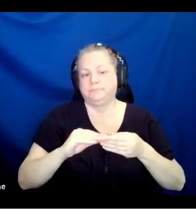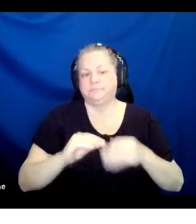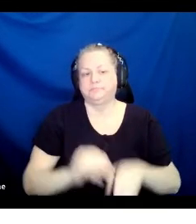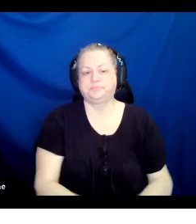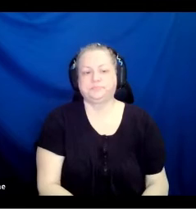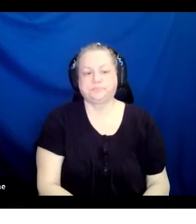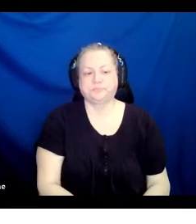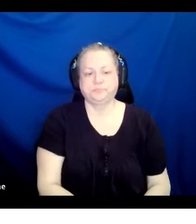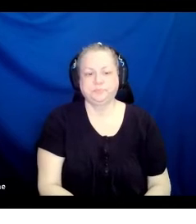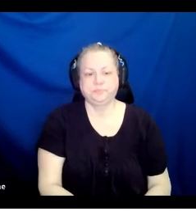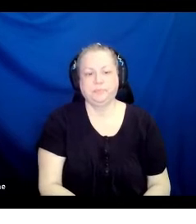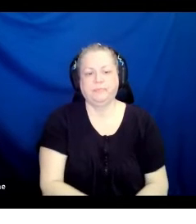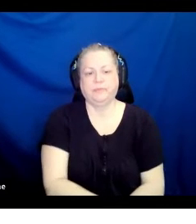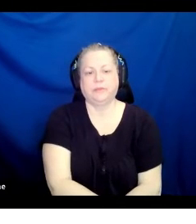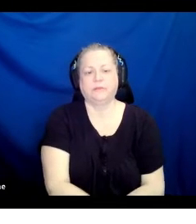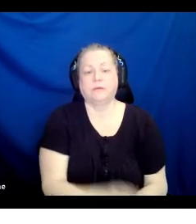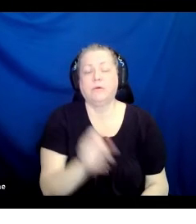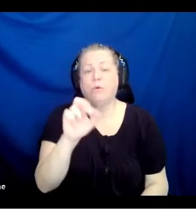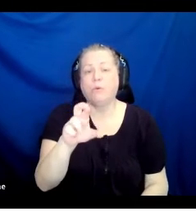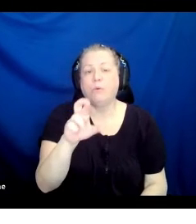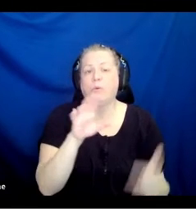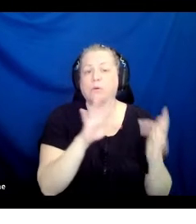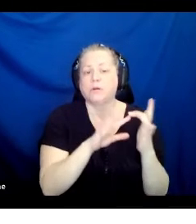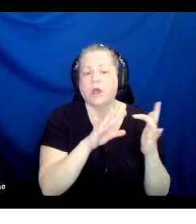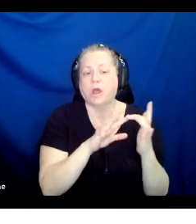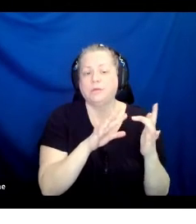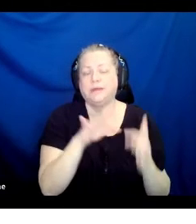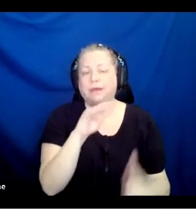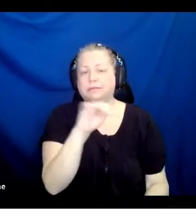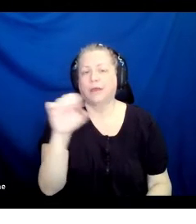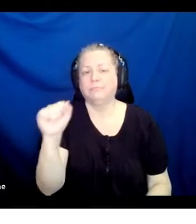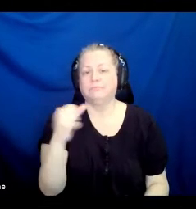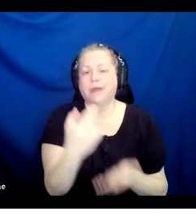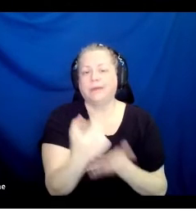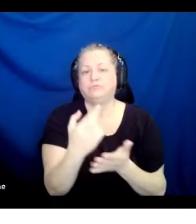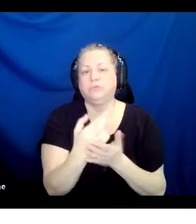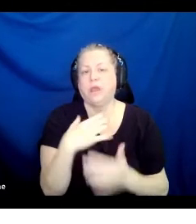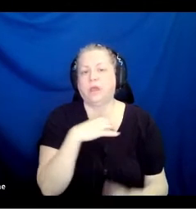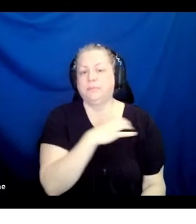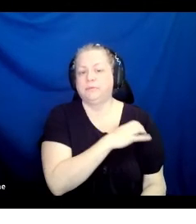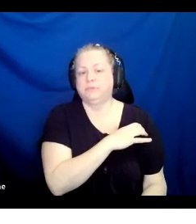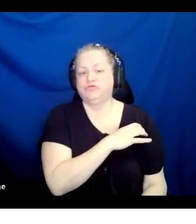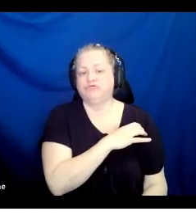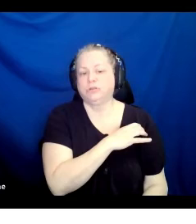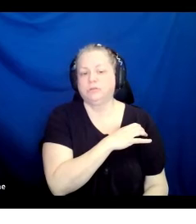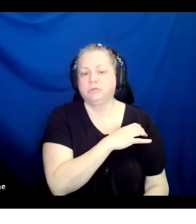slide, or contact the Massachusetts Rehab Commission's